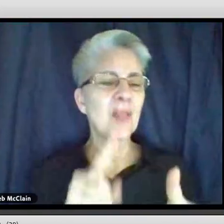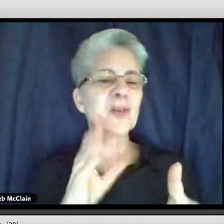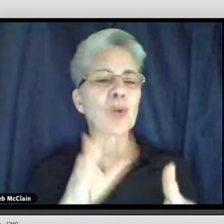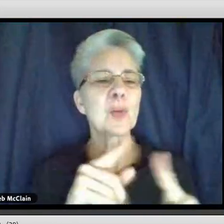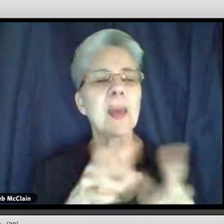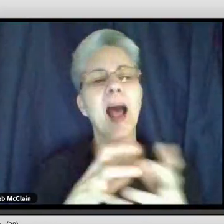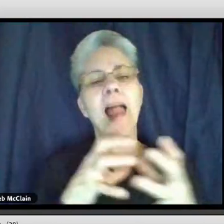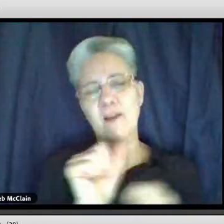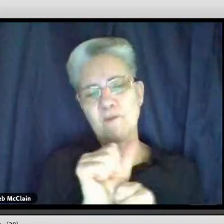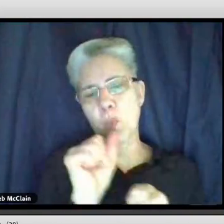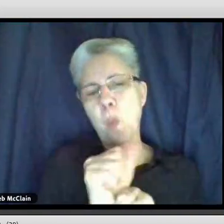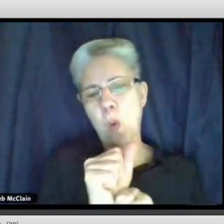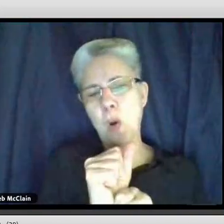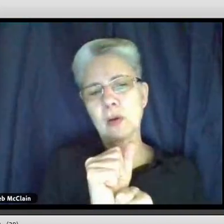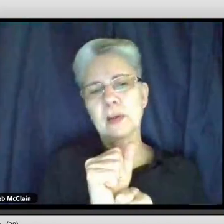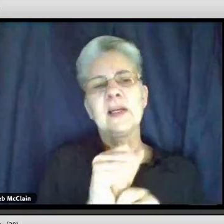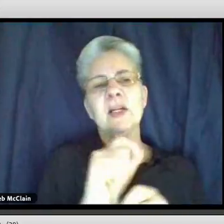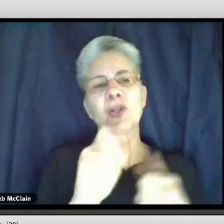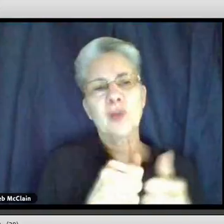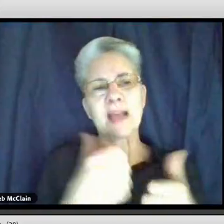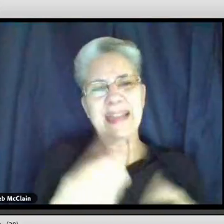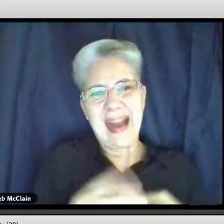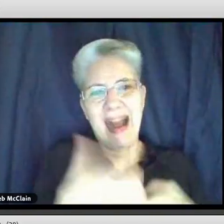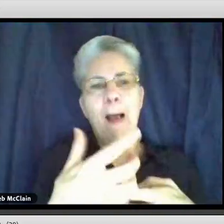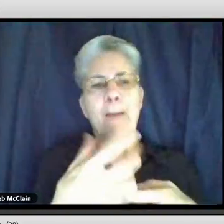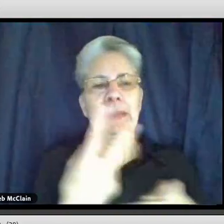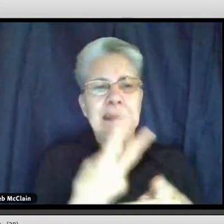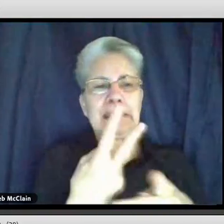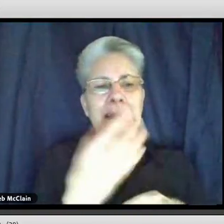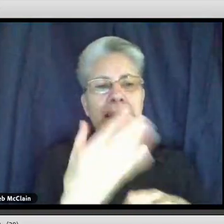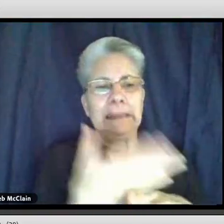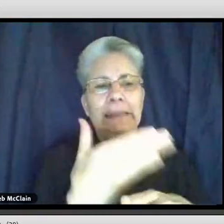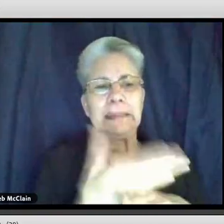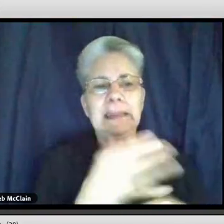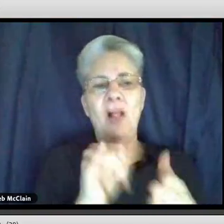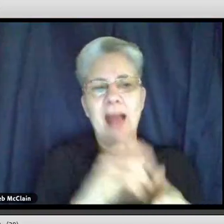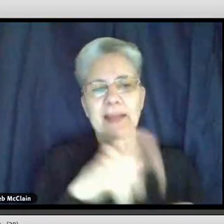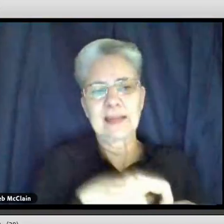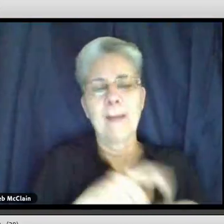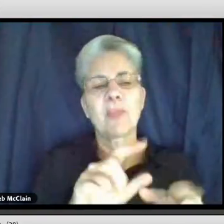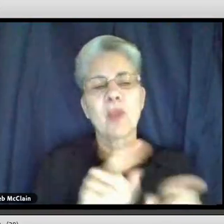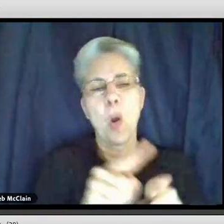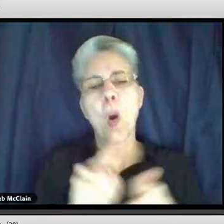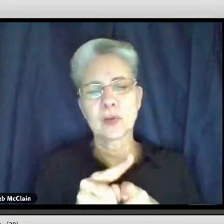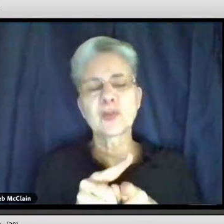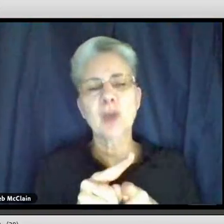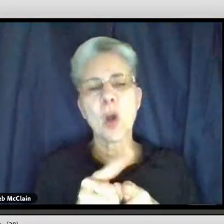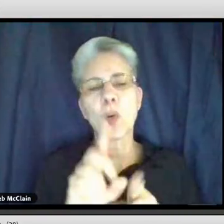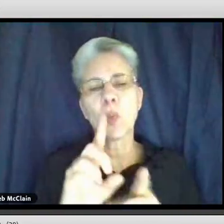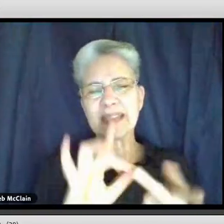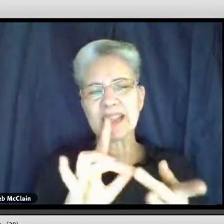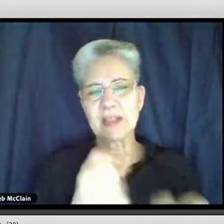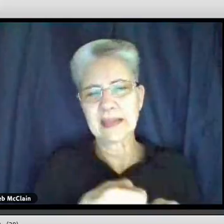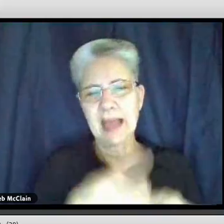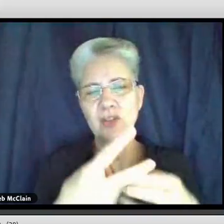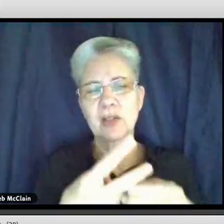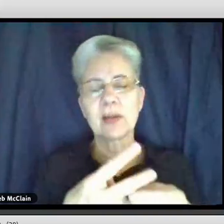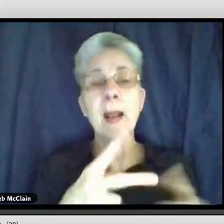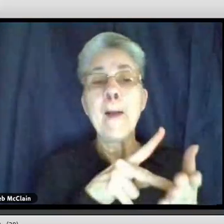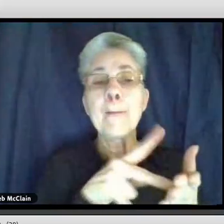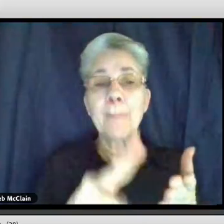be a lot of work in getting it up and running and maintaining it over time. So there are also, just like there is with digitization, paid